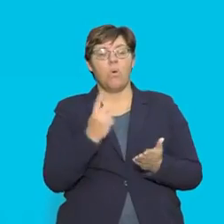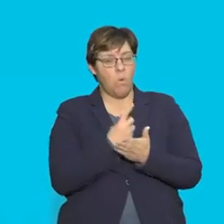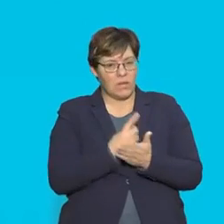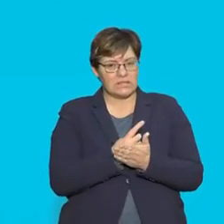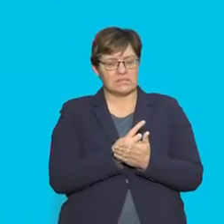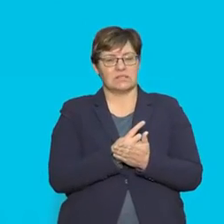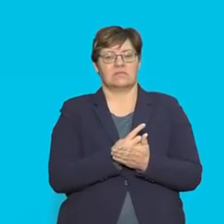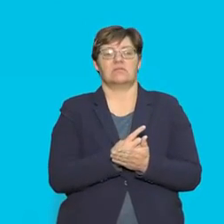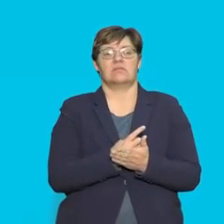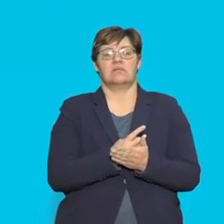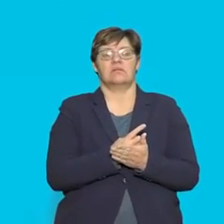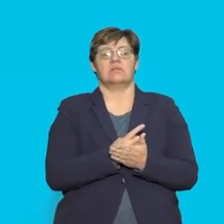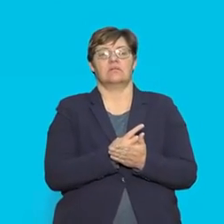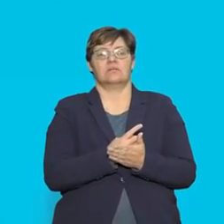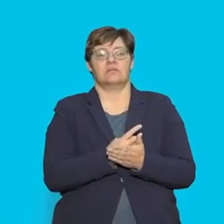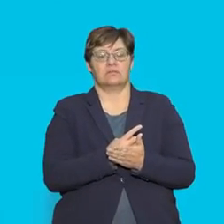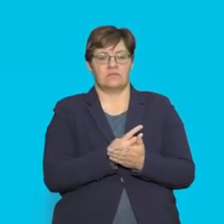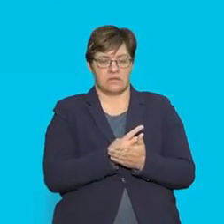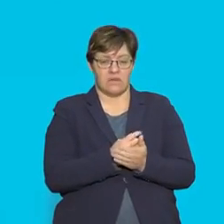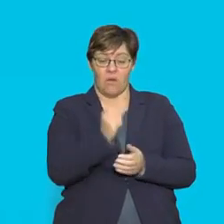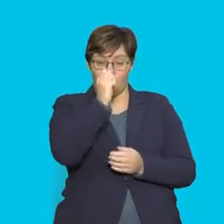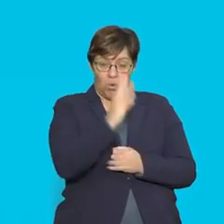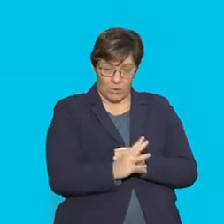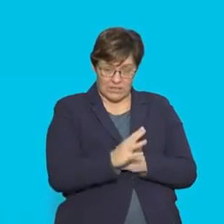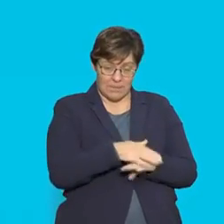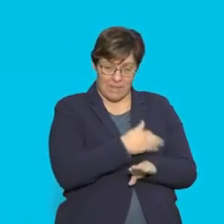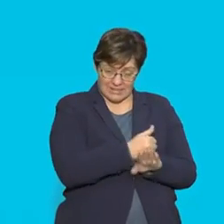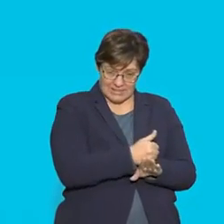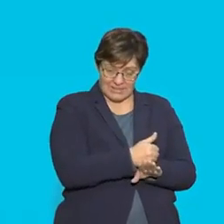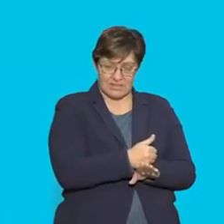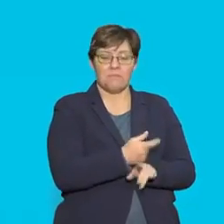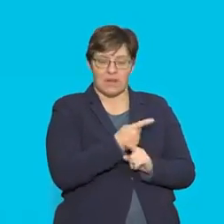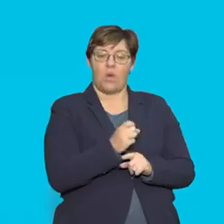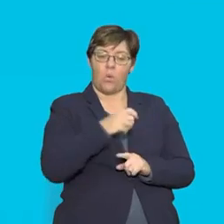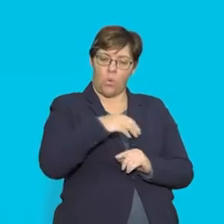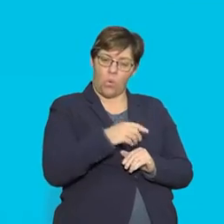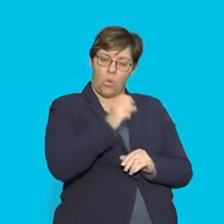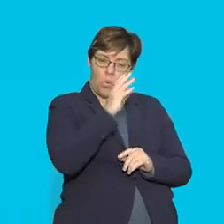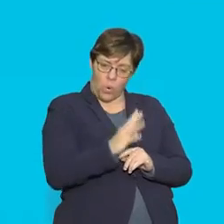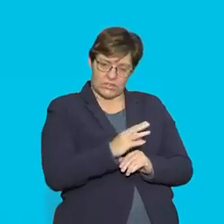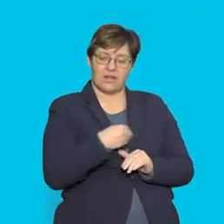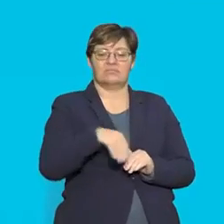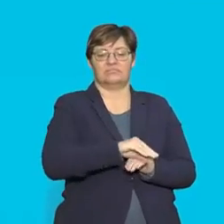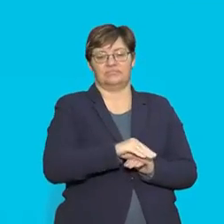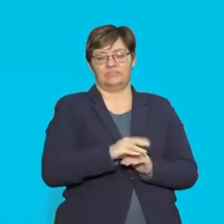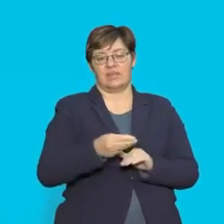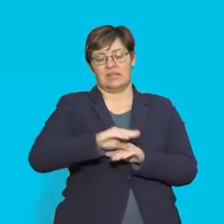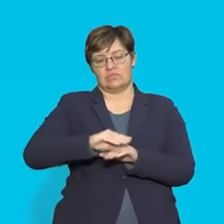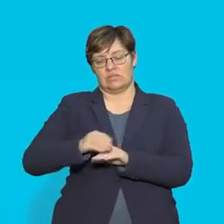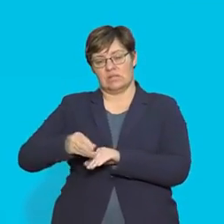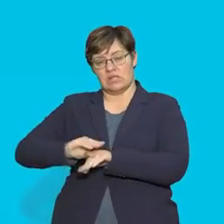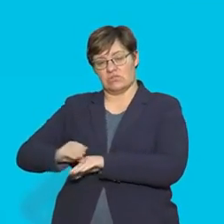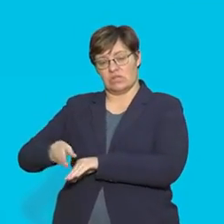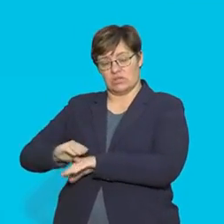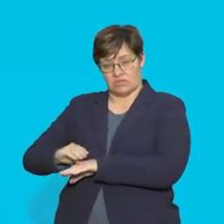grant something of that sort. So it's always going to be, if it's quarterly basis, then it's on a quarterly